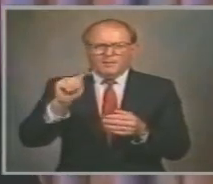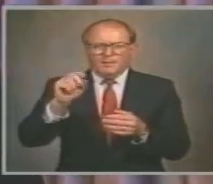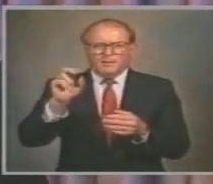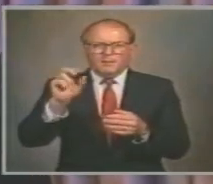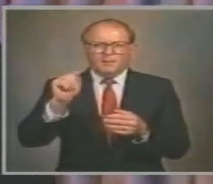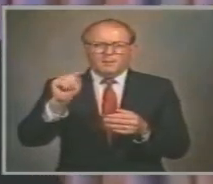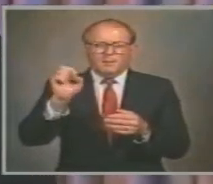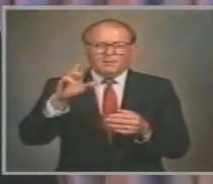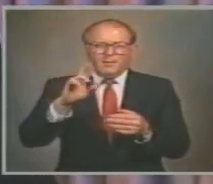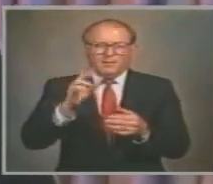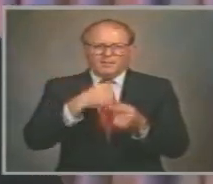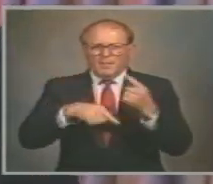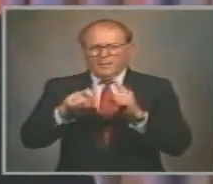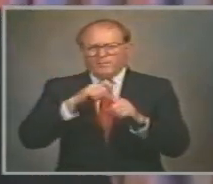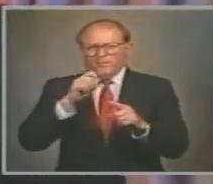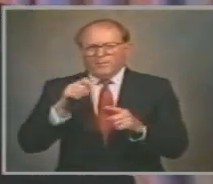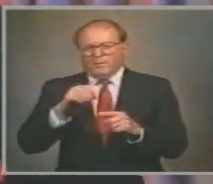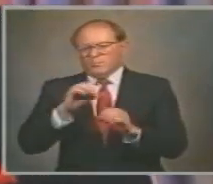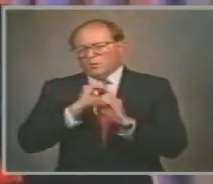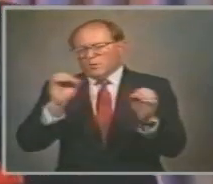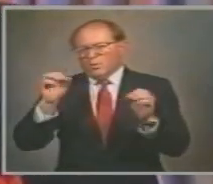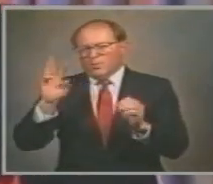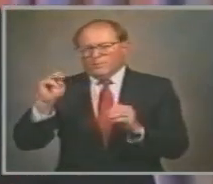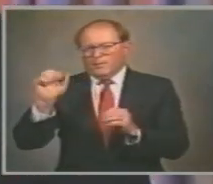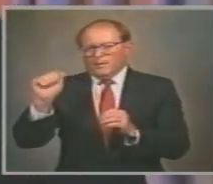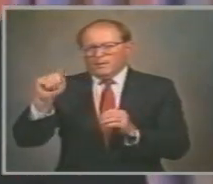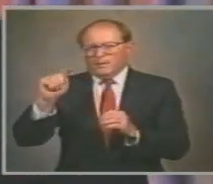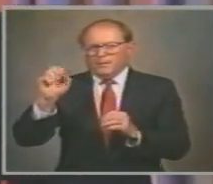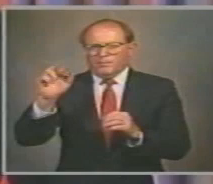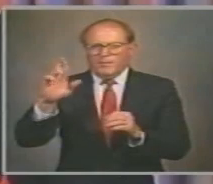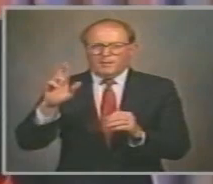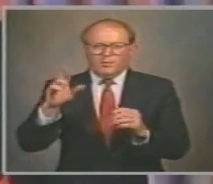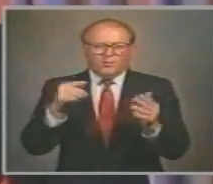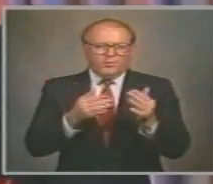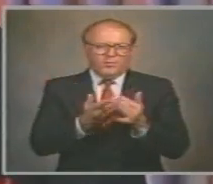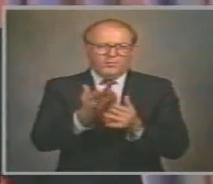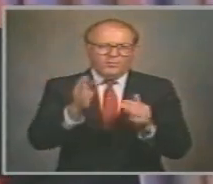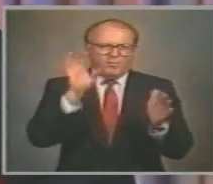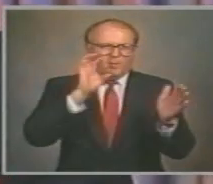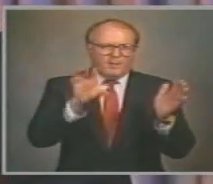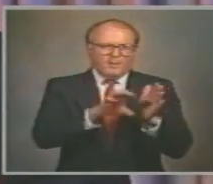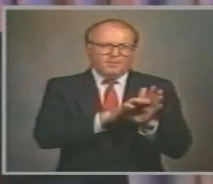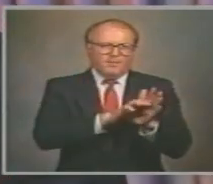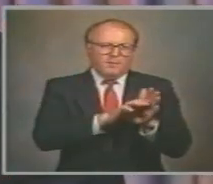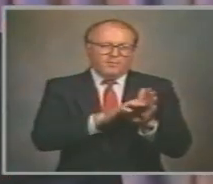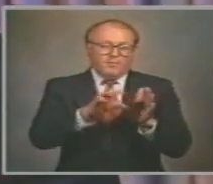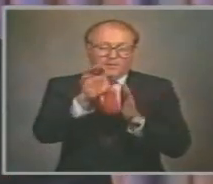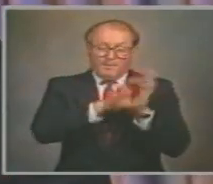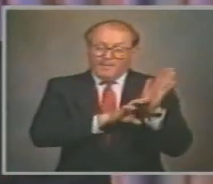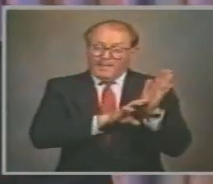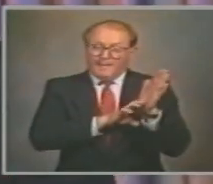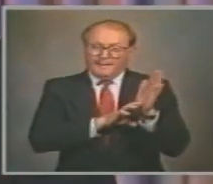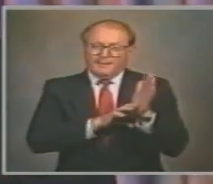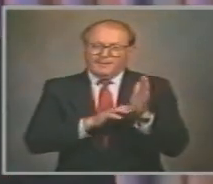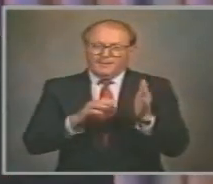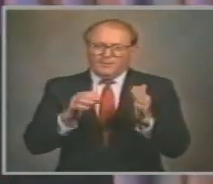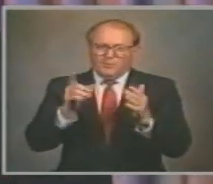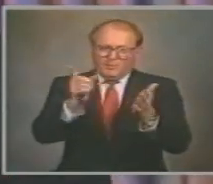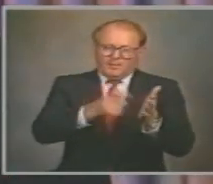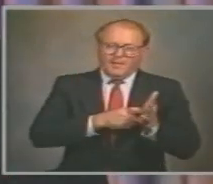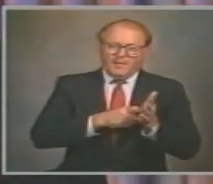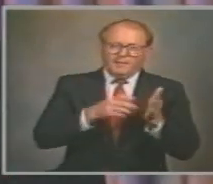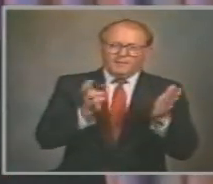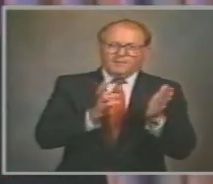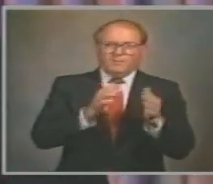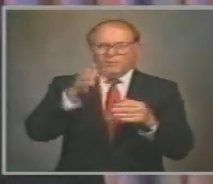prefer. By the command of an intelligent and almighty God, things came into existence. We believe Jesus Christ